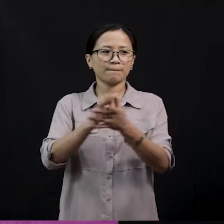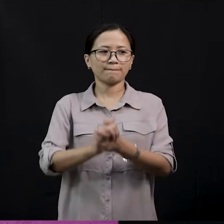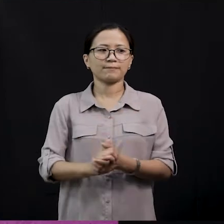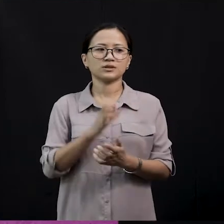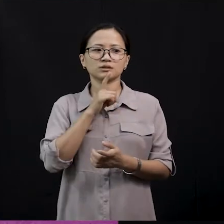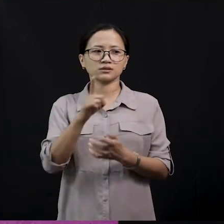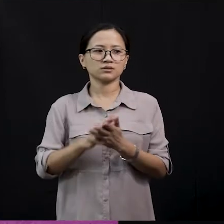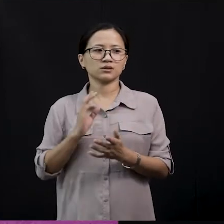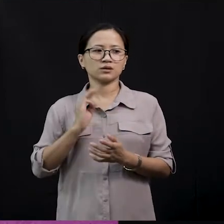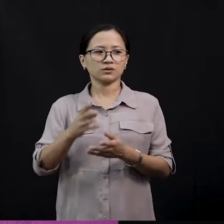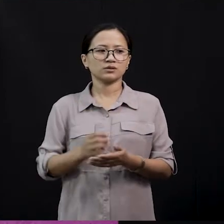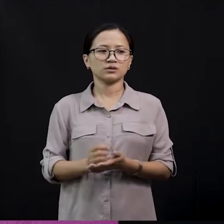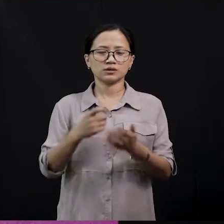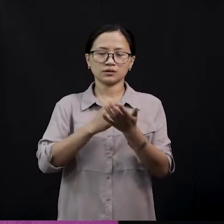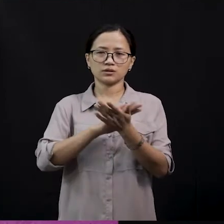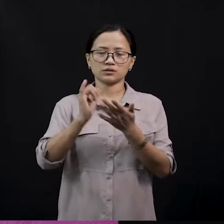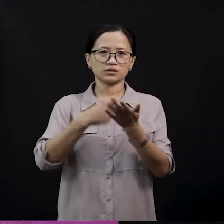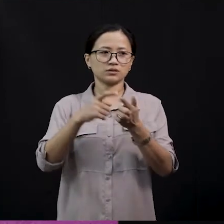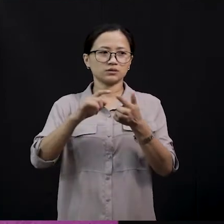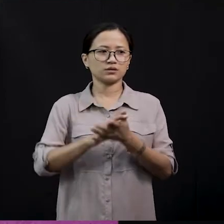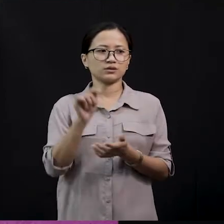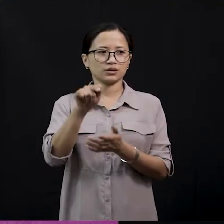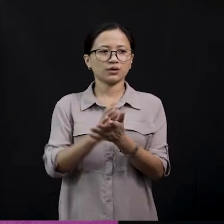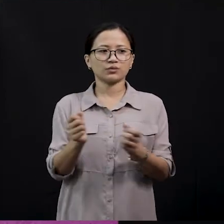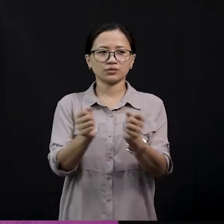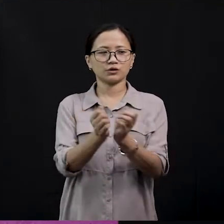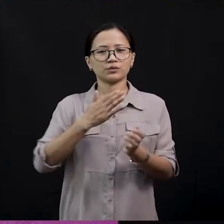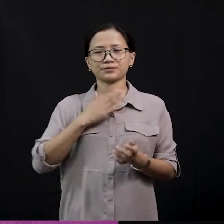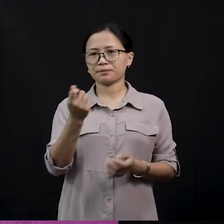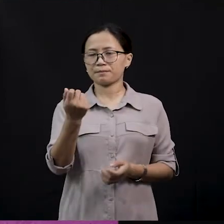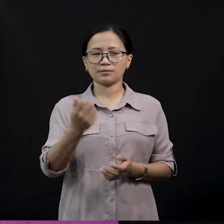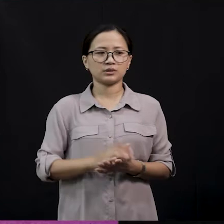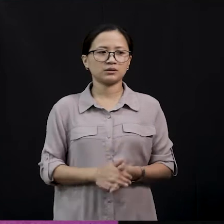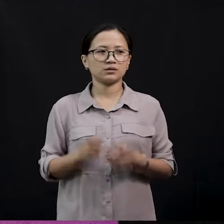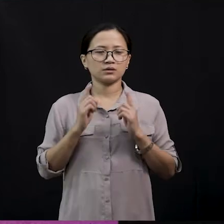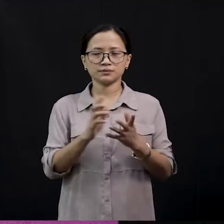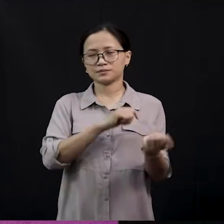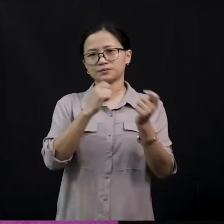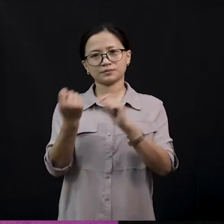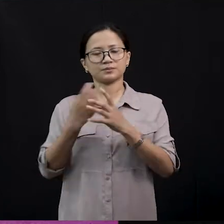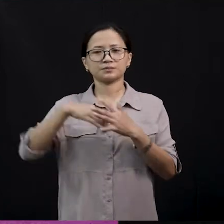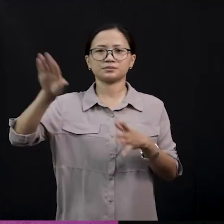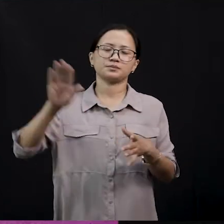He weighed his coins one by one, but I turned away.